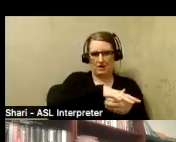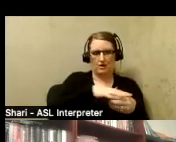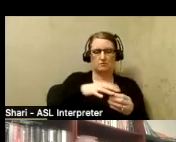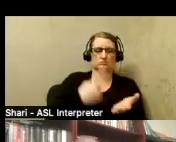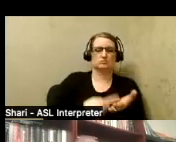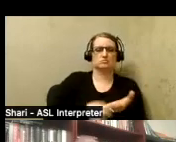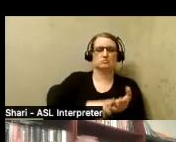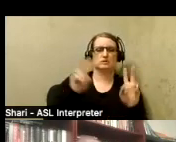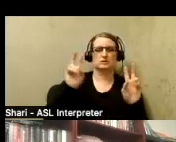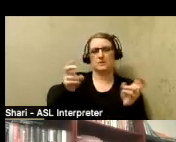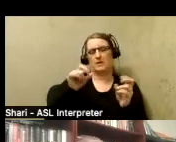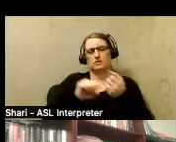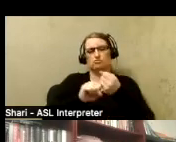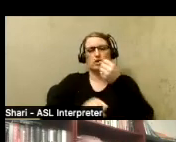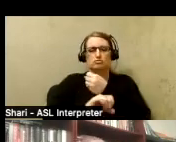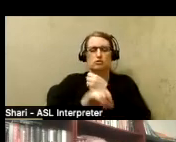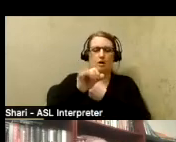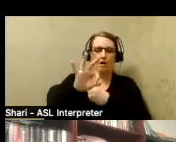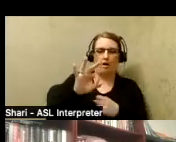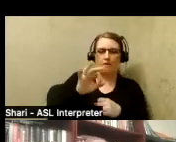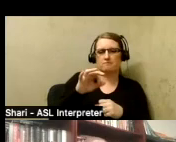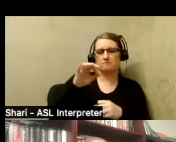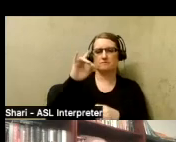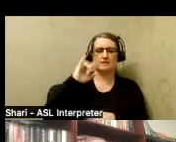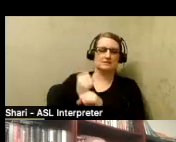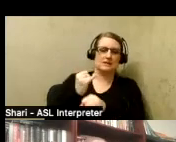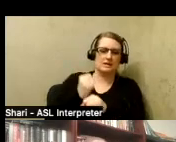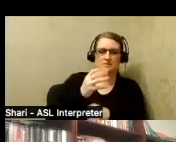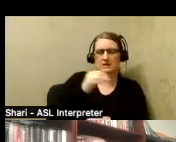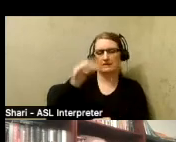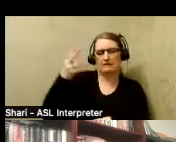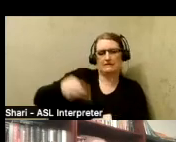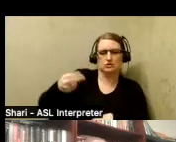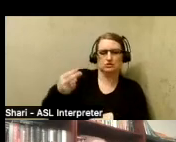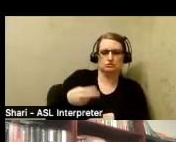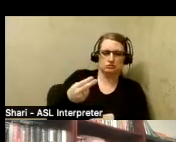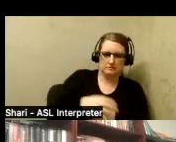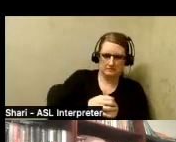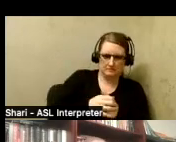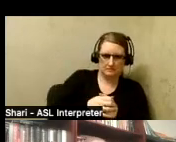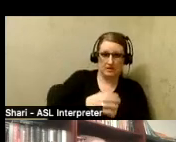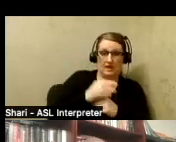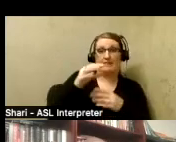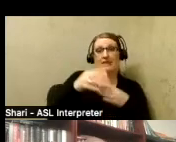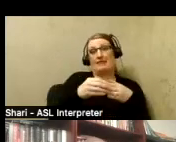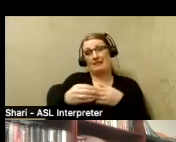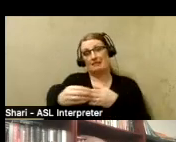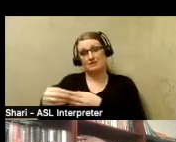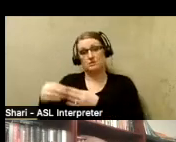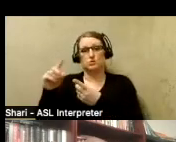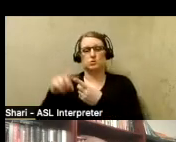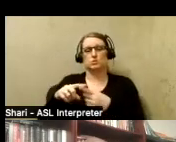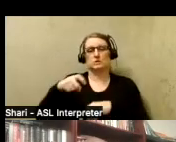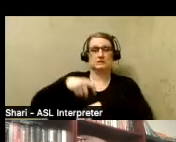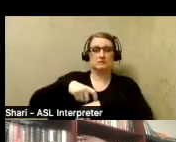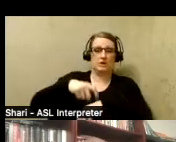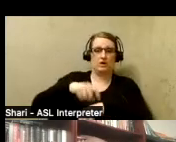often the topic of the structure of asylums and this history, I think, that then leads into the period